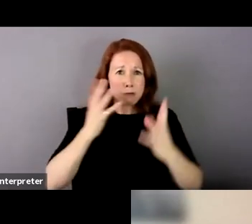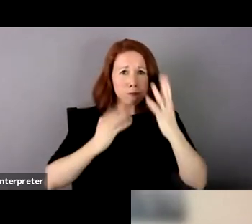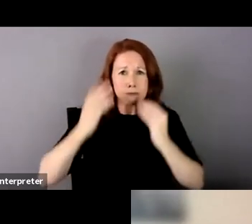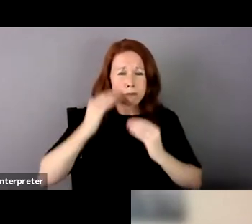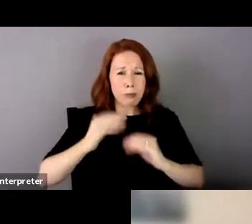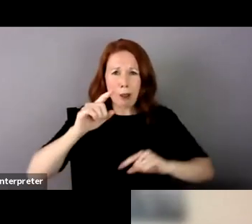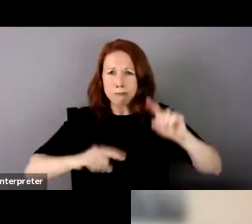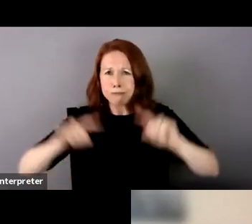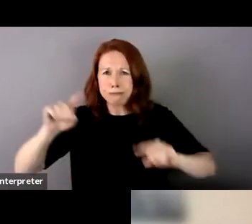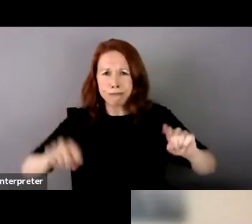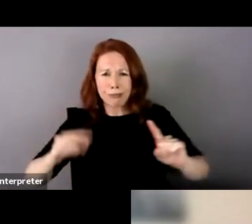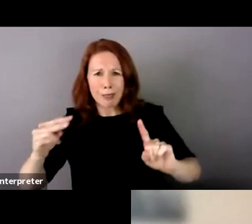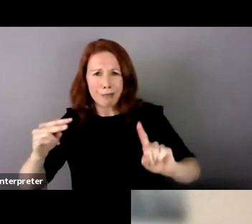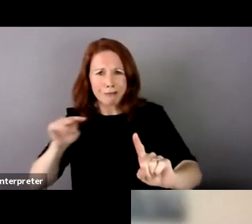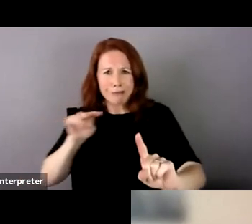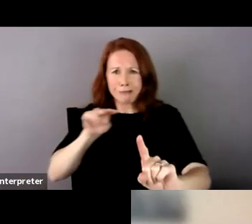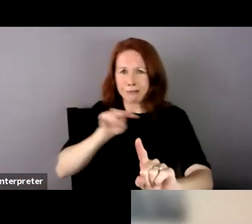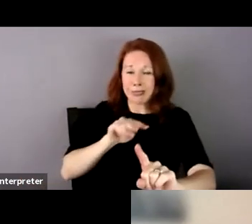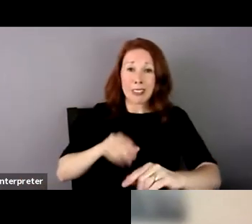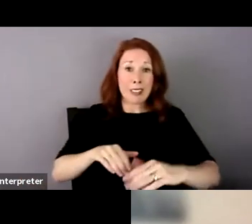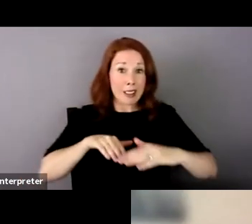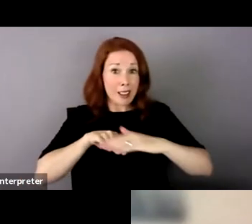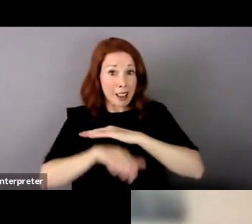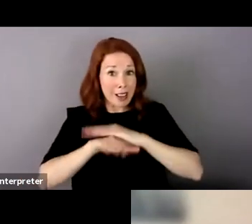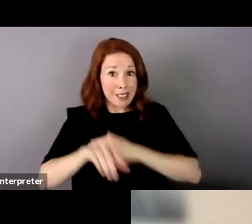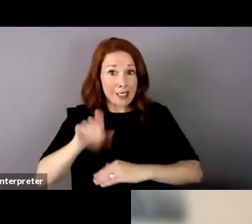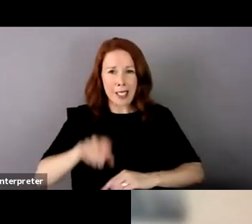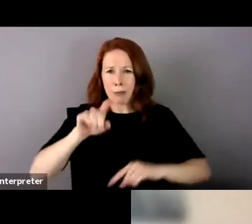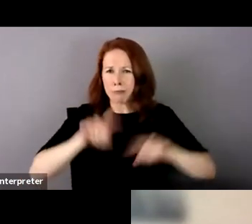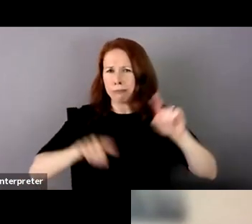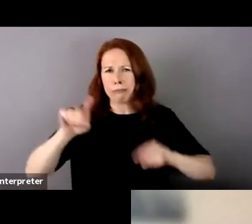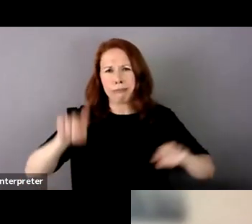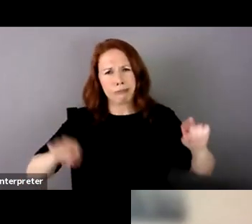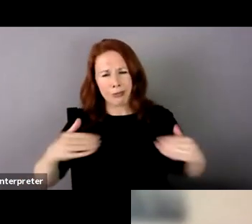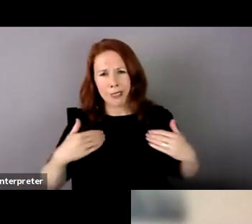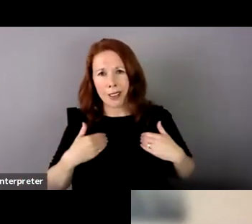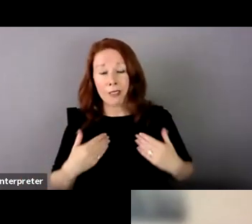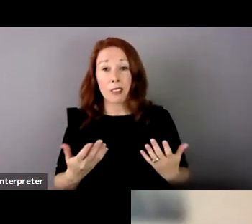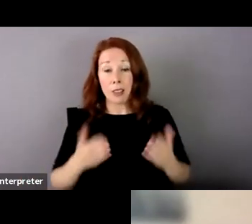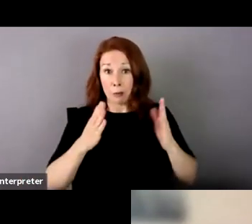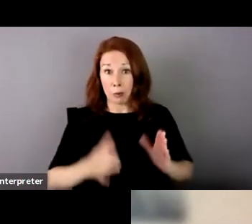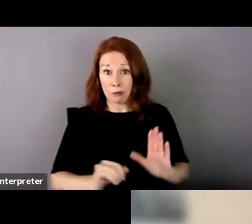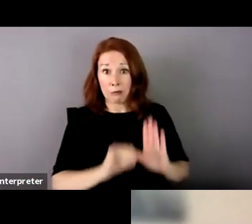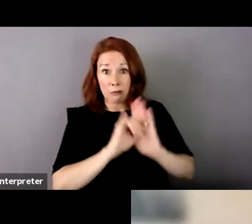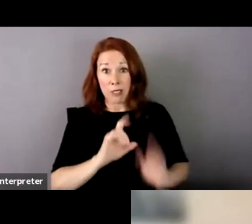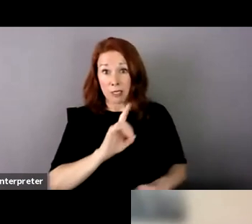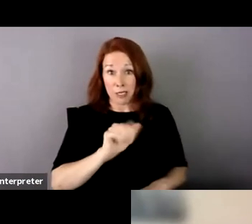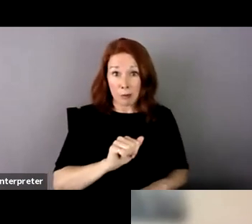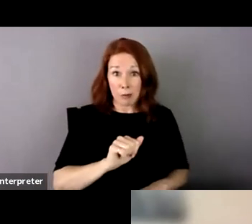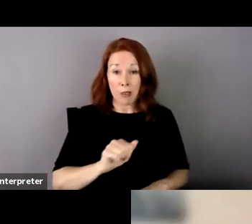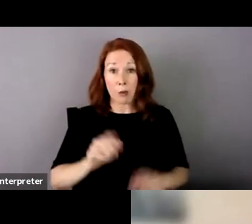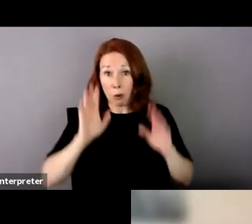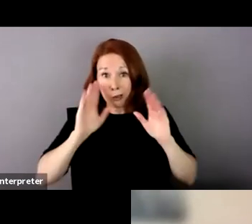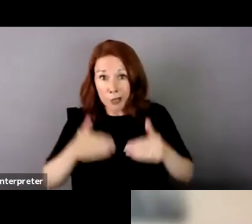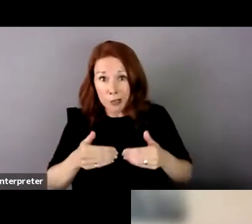and everyone's needs and access needs are different, whether they identify as disabled or